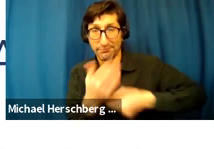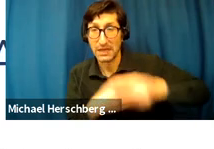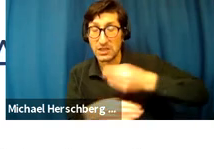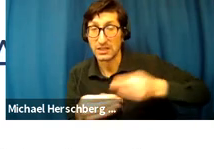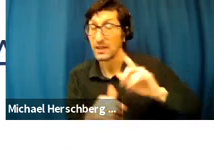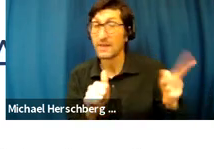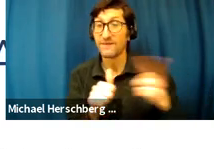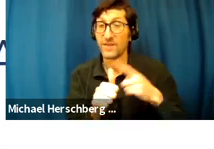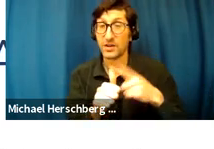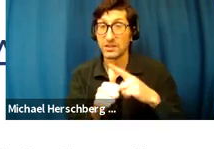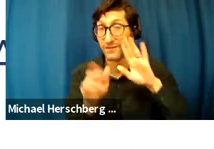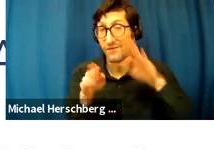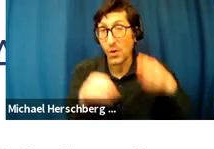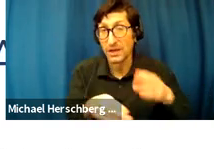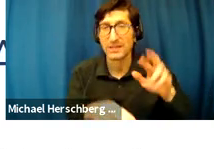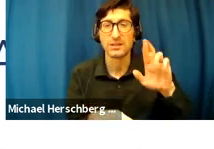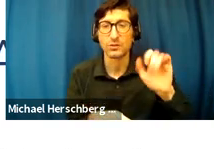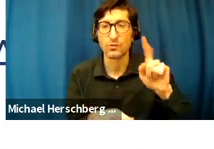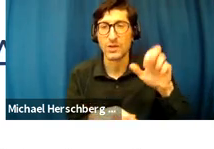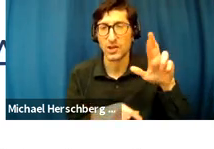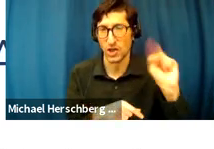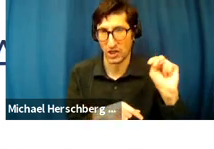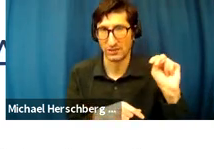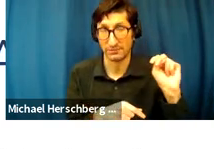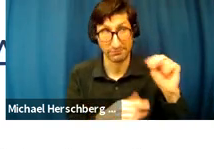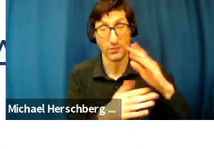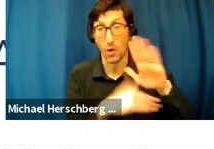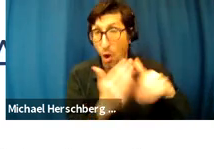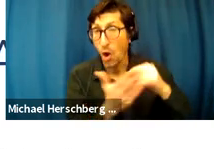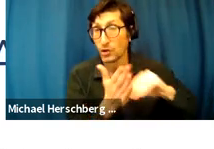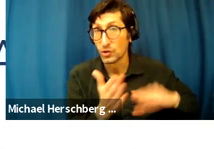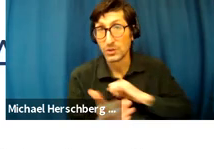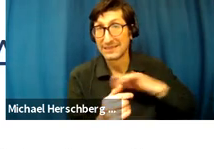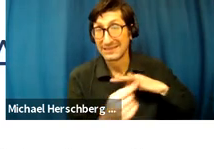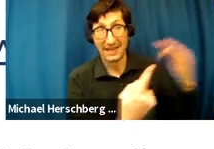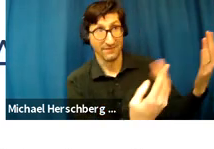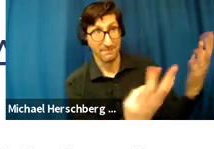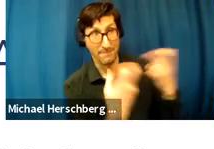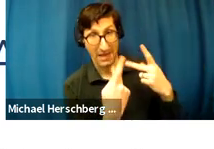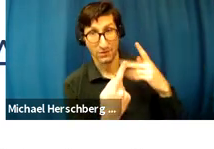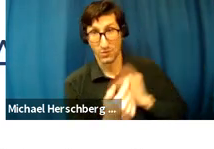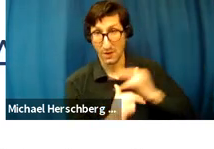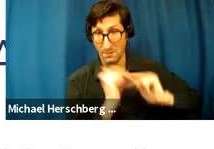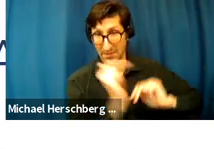in our budget and in our work is on return, to get all students and staff back into buildings.